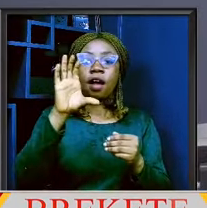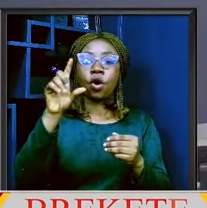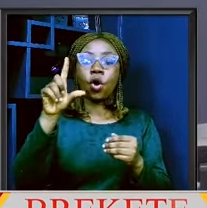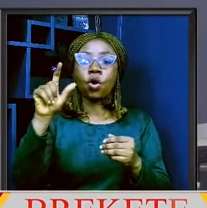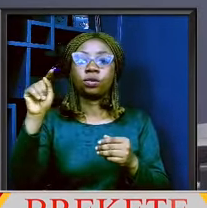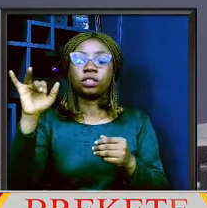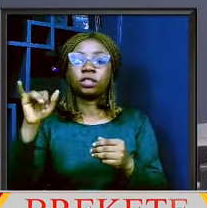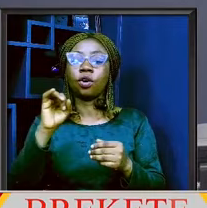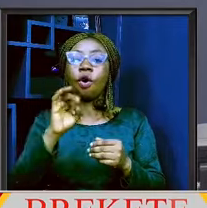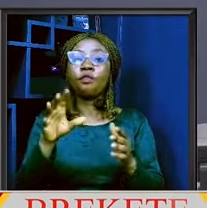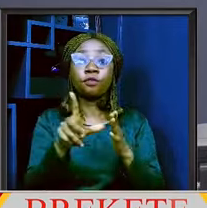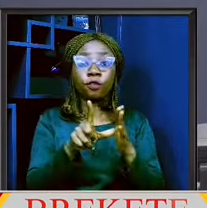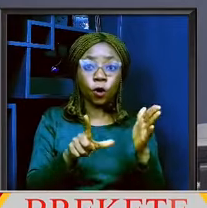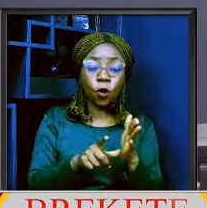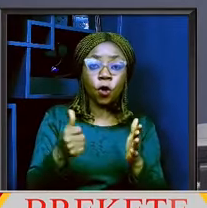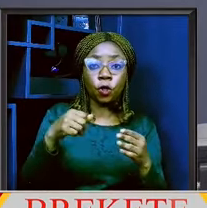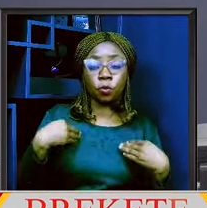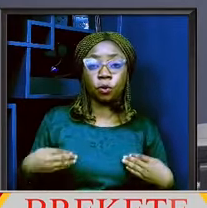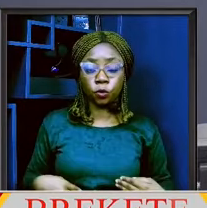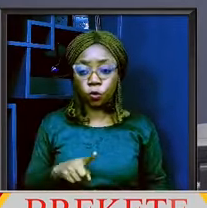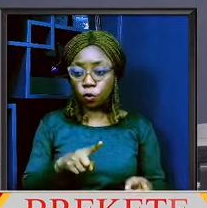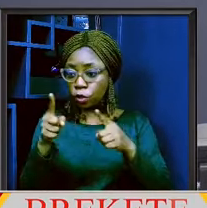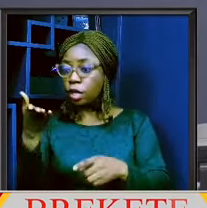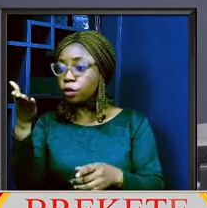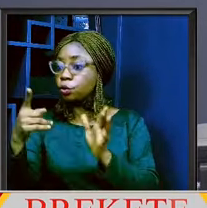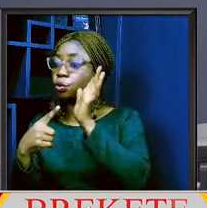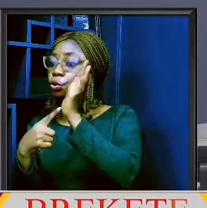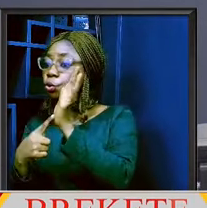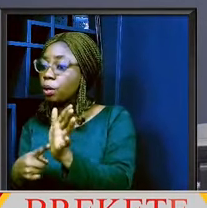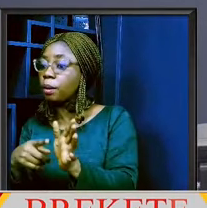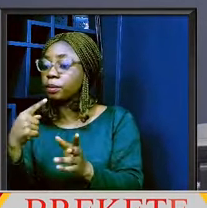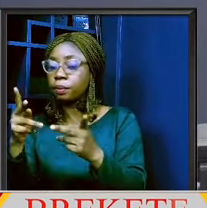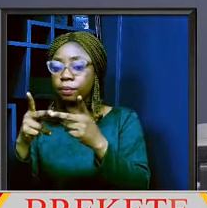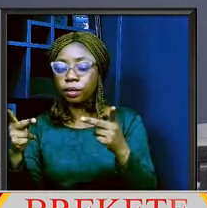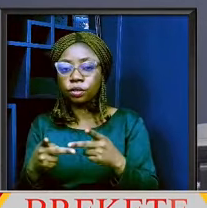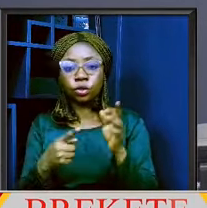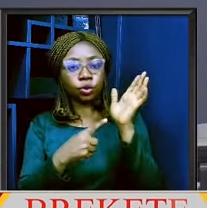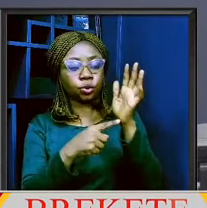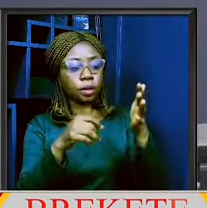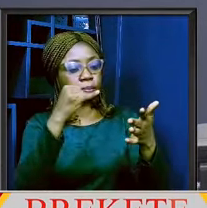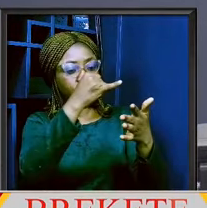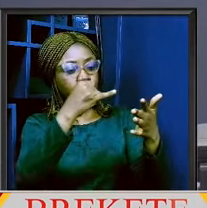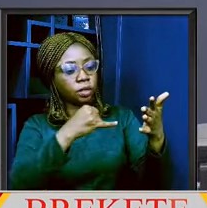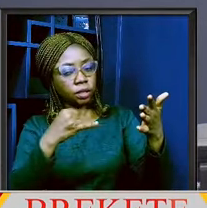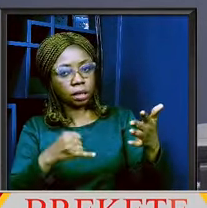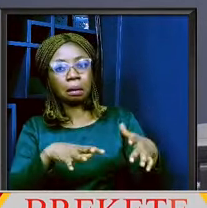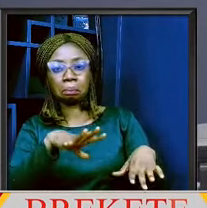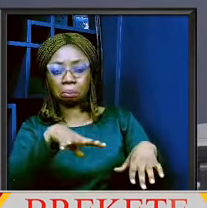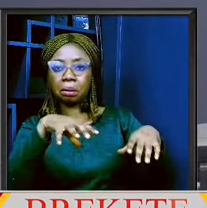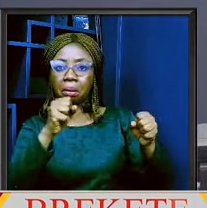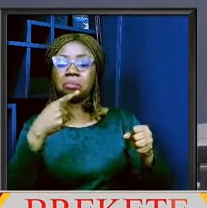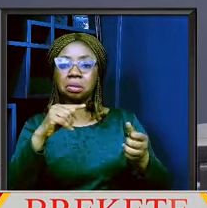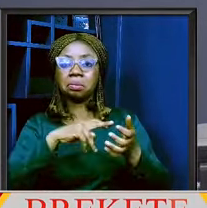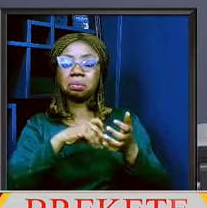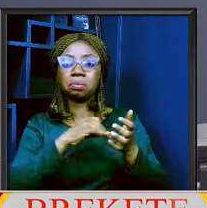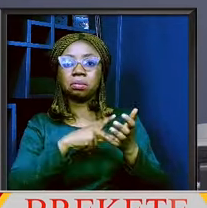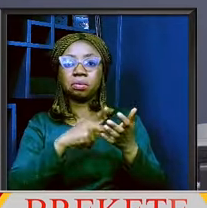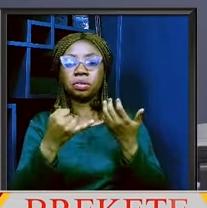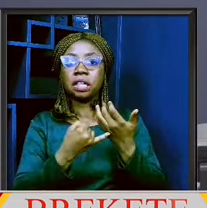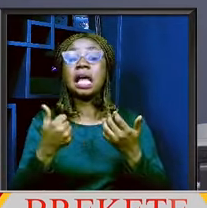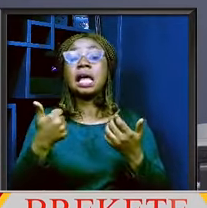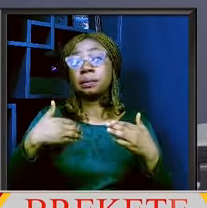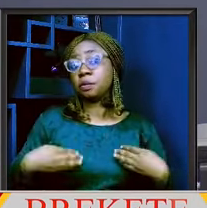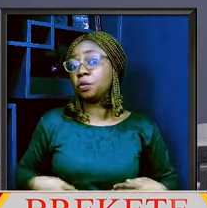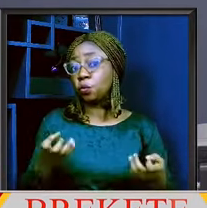Faculty of law. Yes. Anybody you go there una go show him the project. Yes. Una go show him the architectural design. Yes. Let him take over. The person we won't do